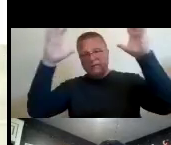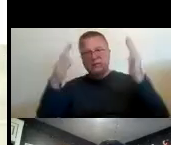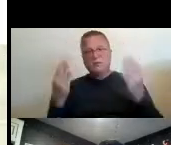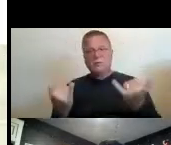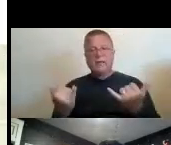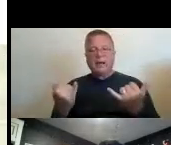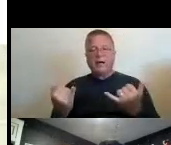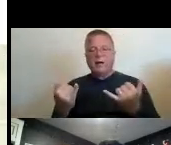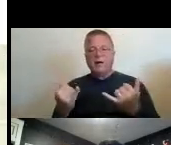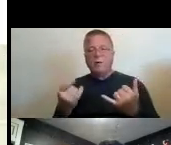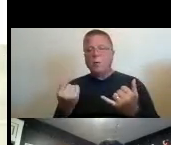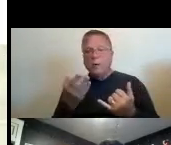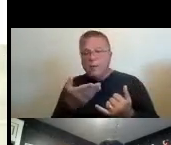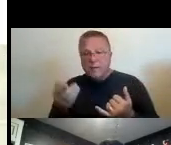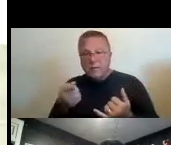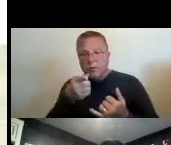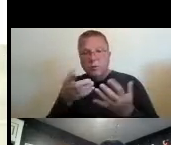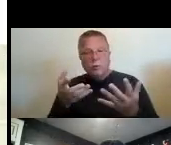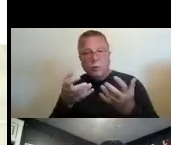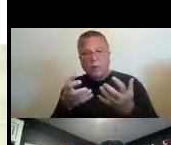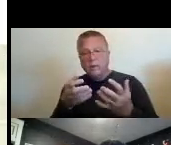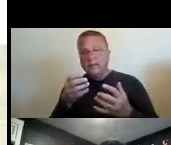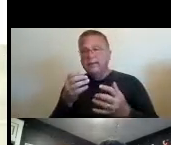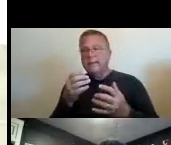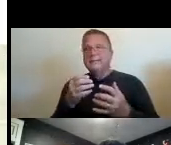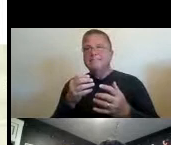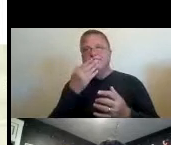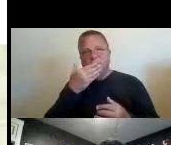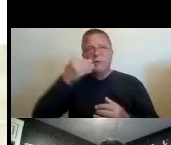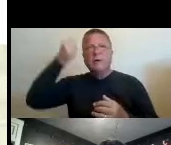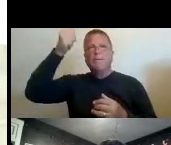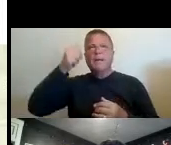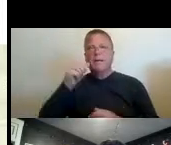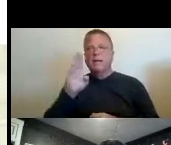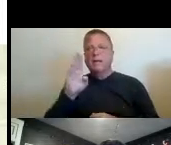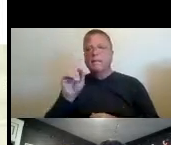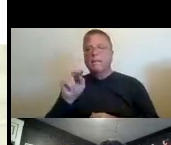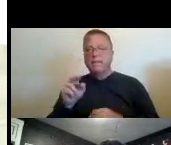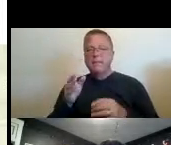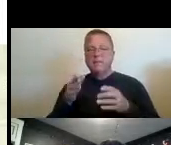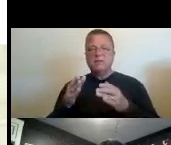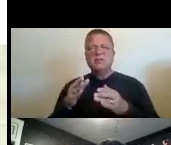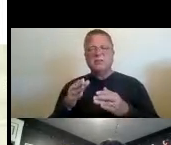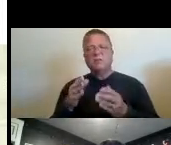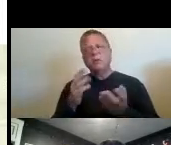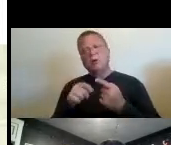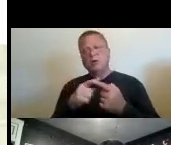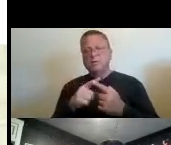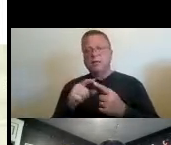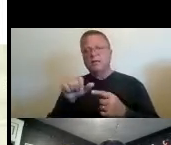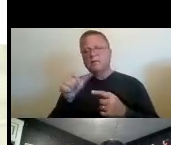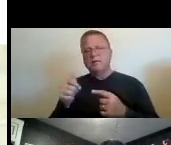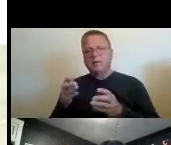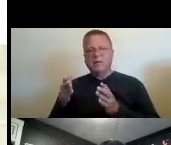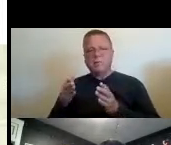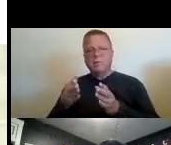things that you would like to see from a better Beacon Street? And again, we can capture that for the other parallel corridors. It's